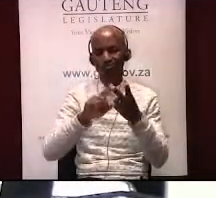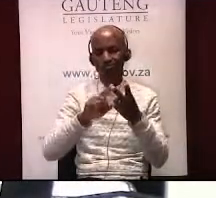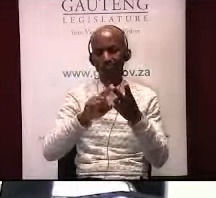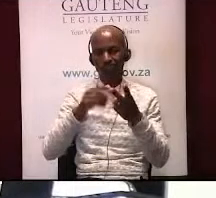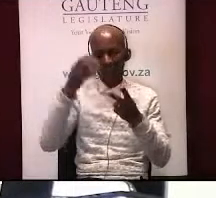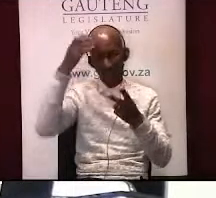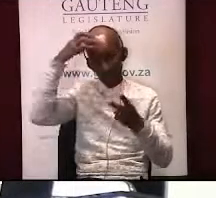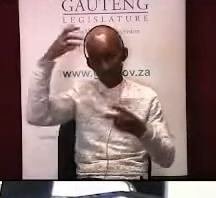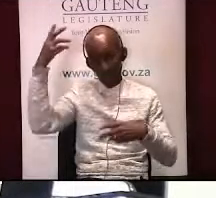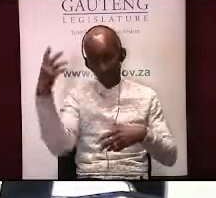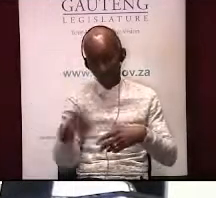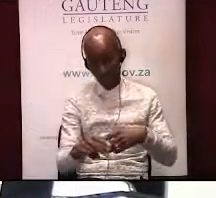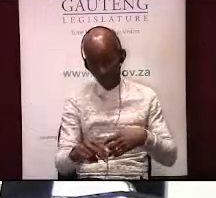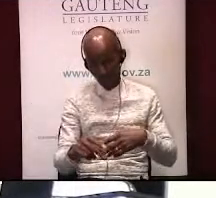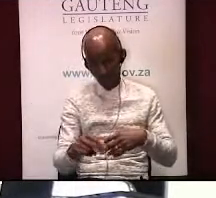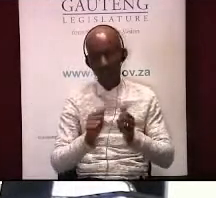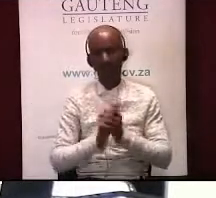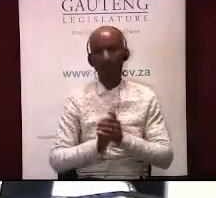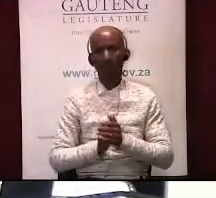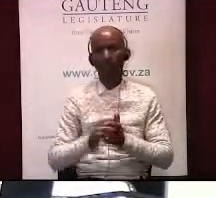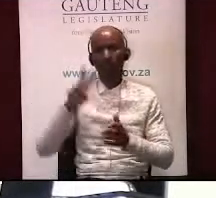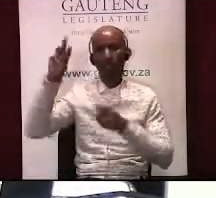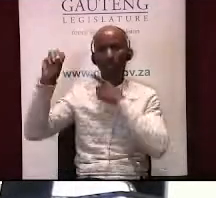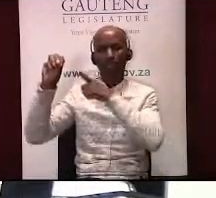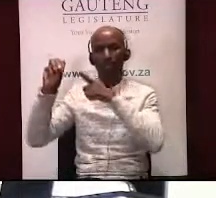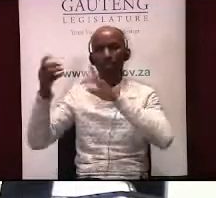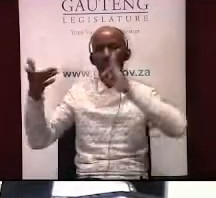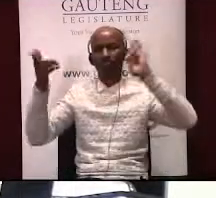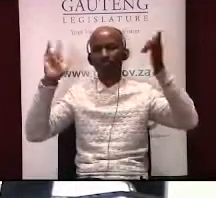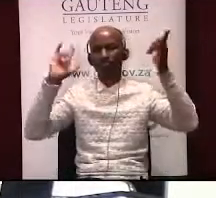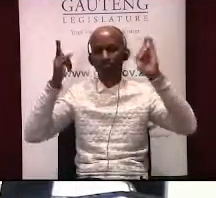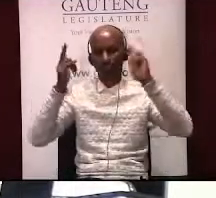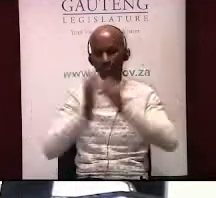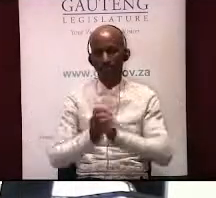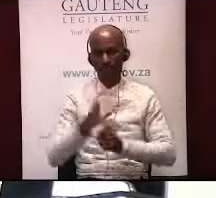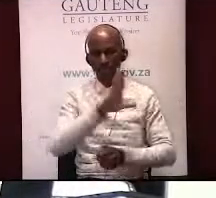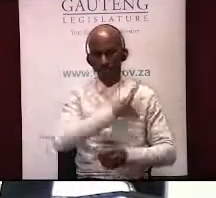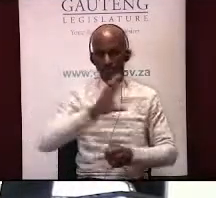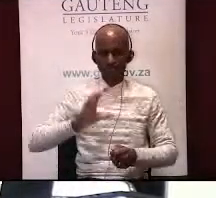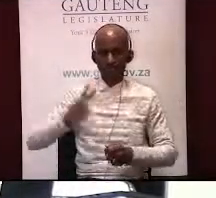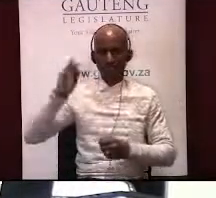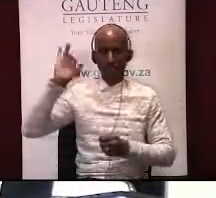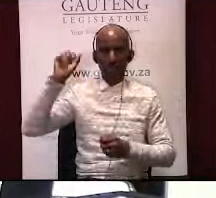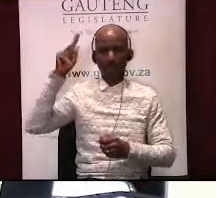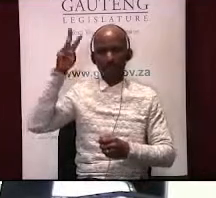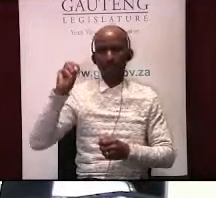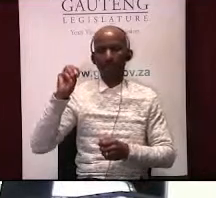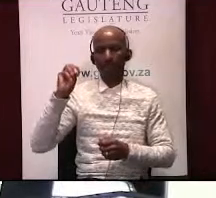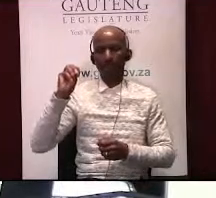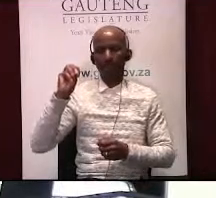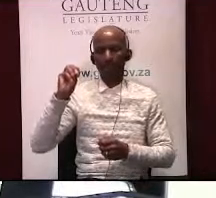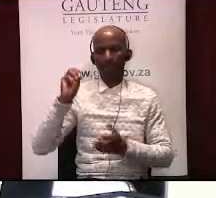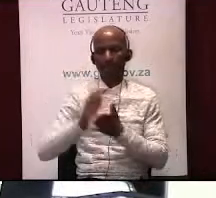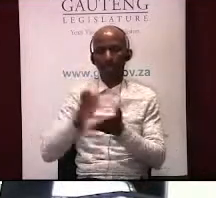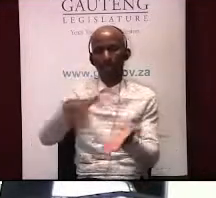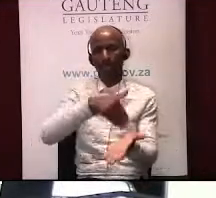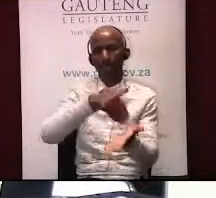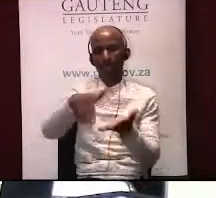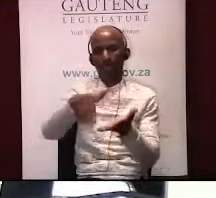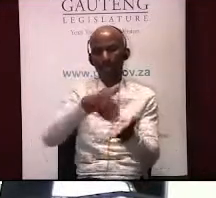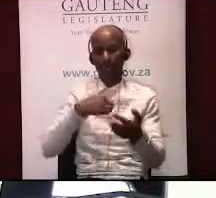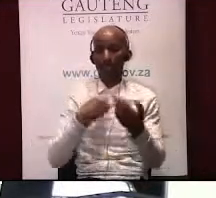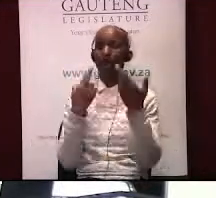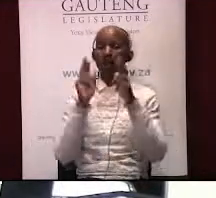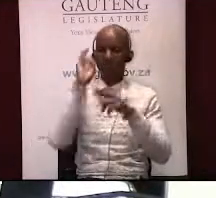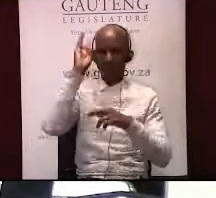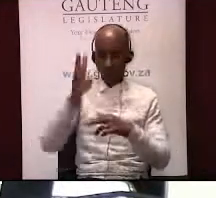Chief Whip of Mogale City, Councillor Miriam Mohoje, in absentia. I hope